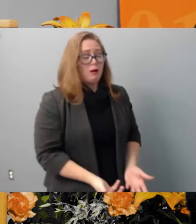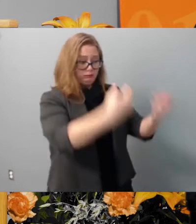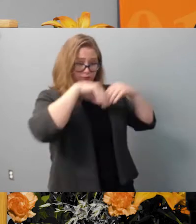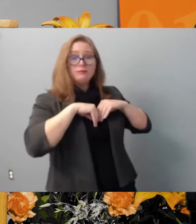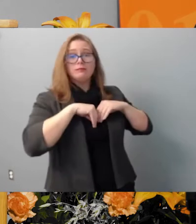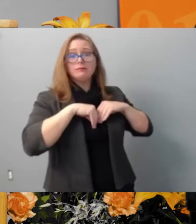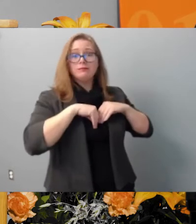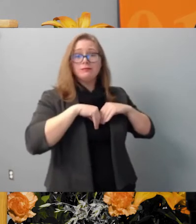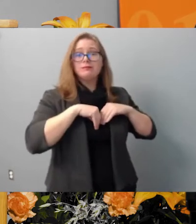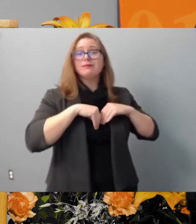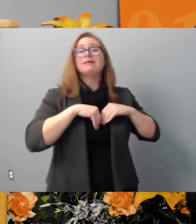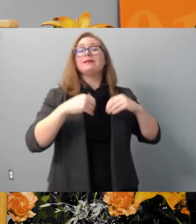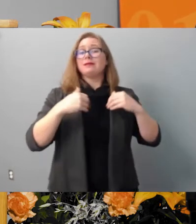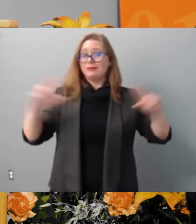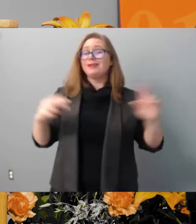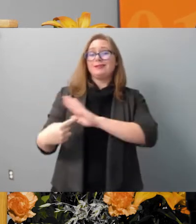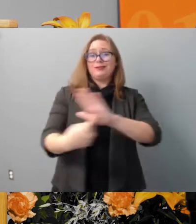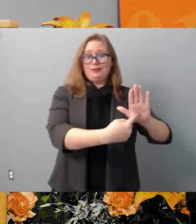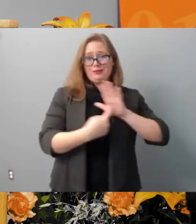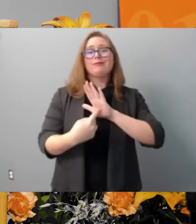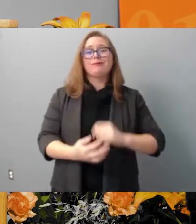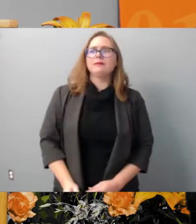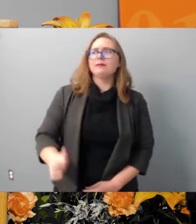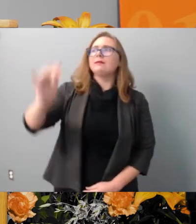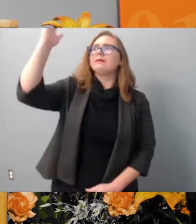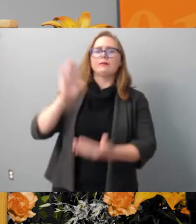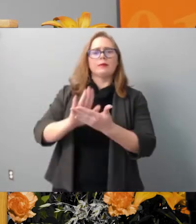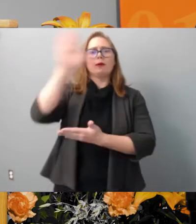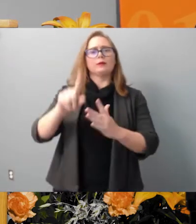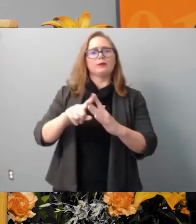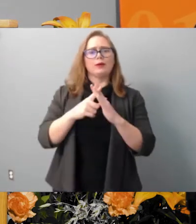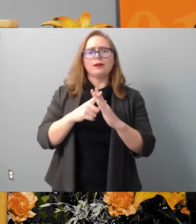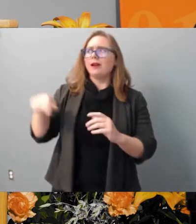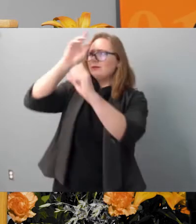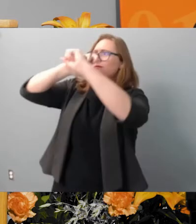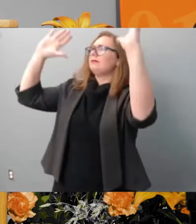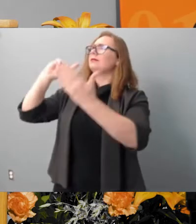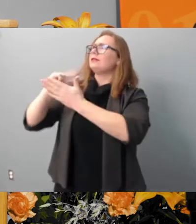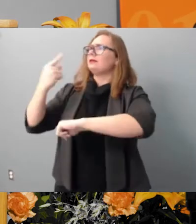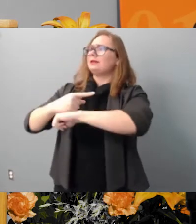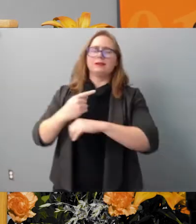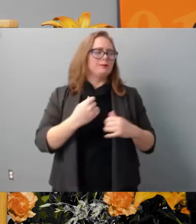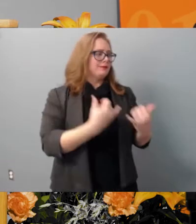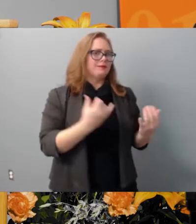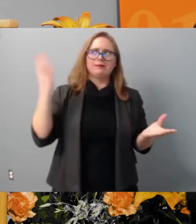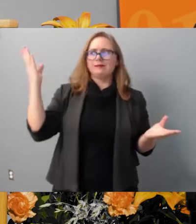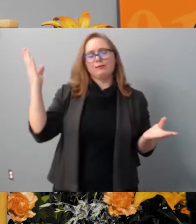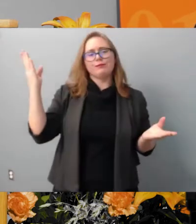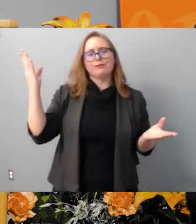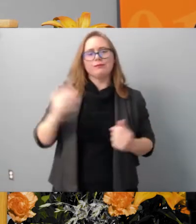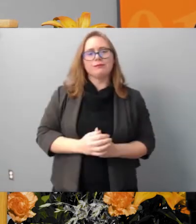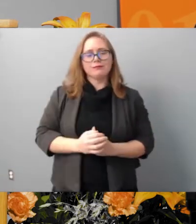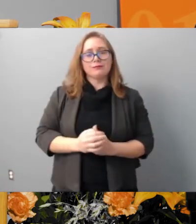And you did not get to this point easily. You have struggled. You, maybe more than any other class in recent